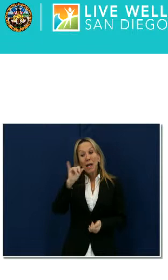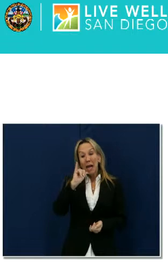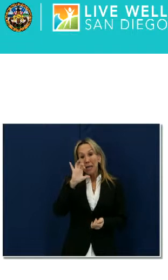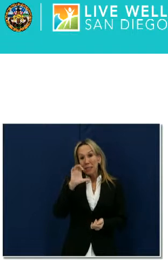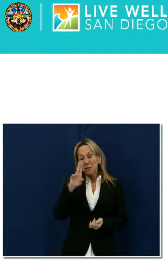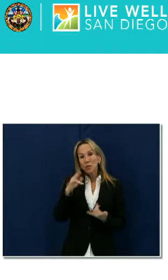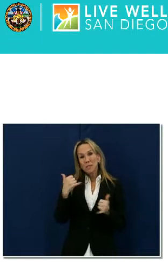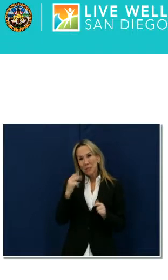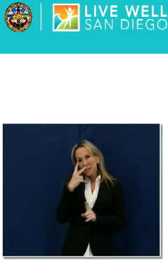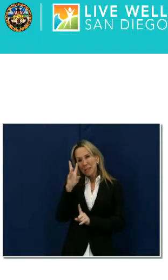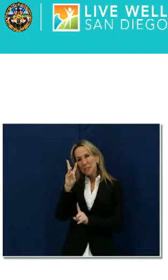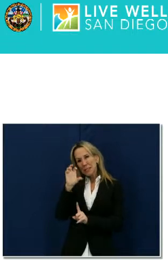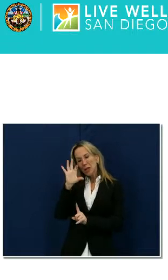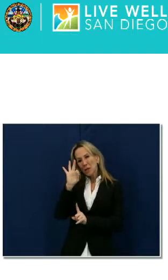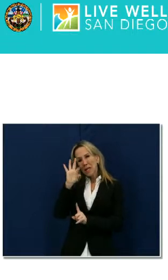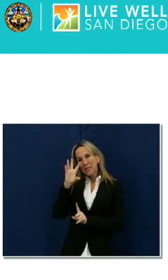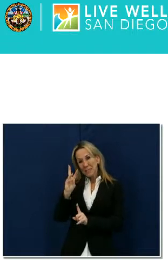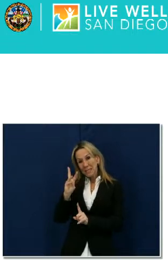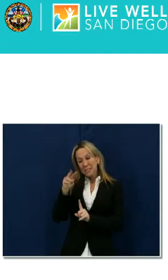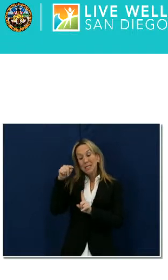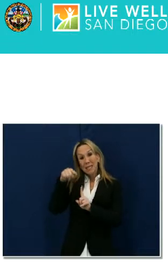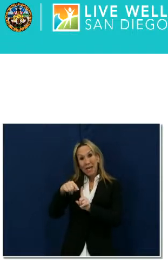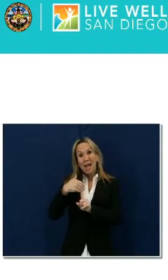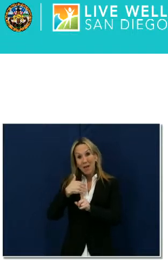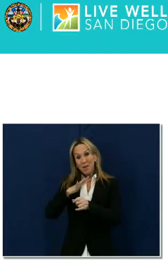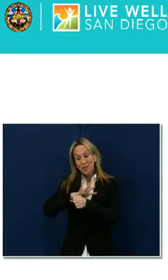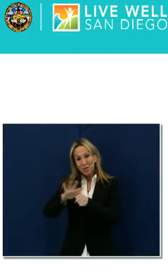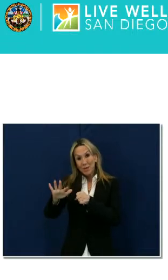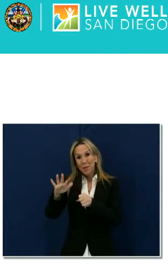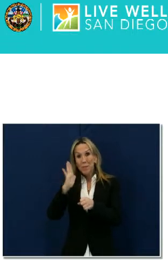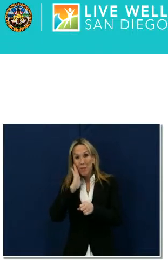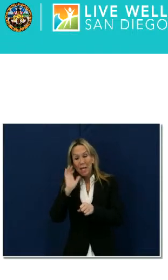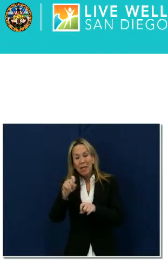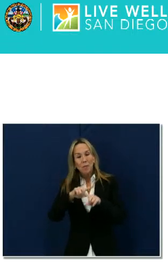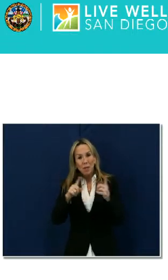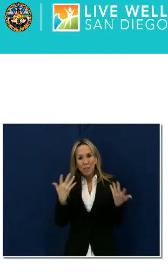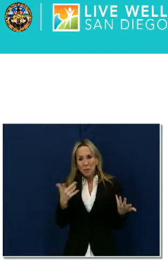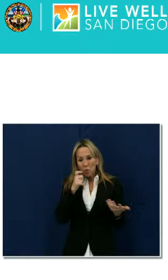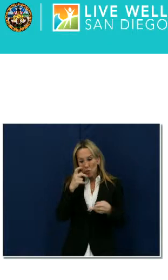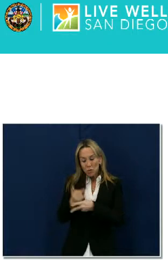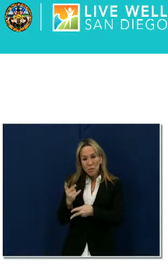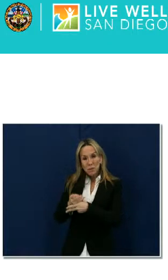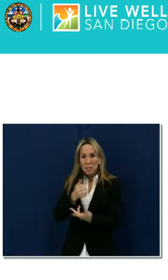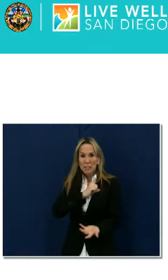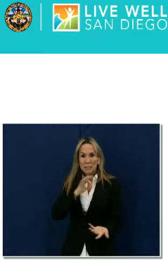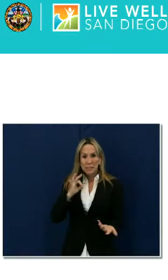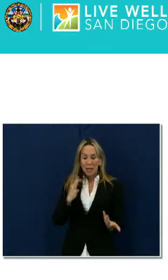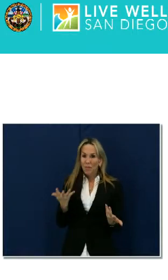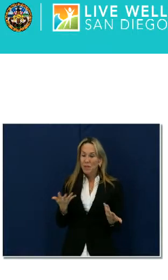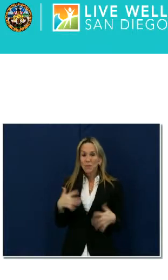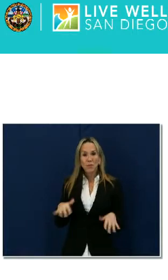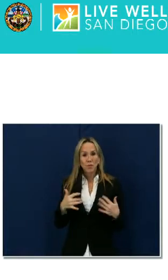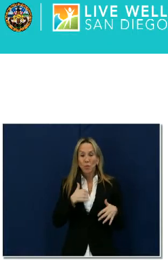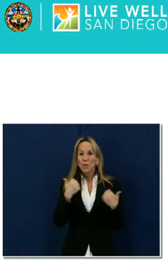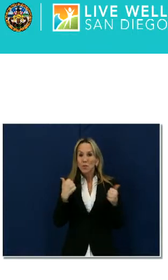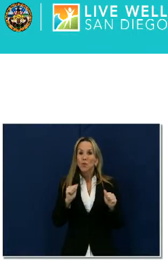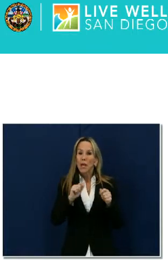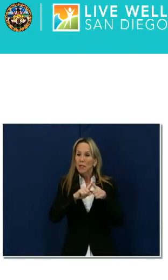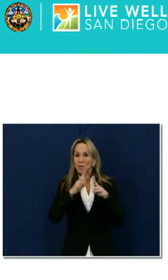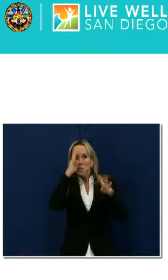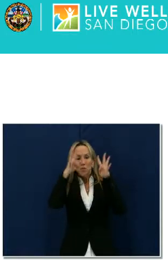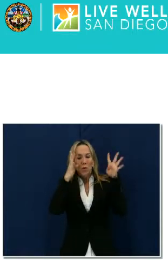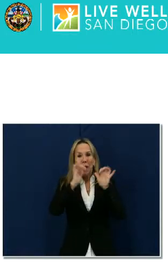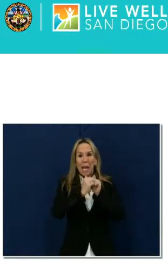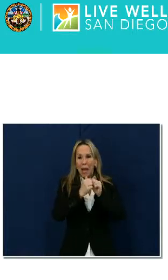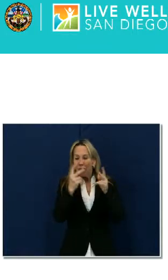there at 696, there are very real staffing concerns and challenges and questions about the availability to get to that number. And we're doing everything we can to be as creative